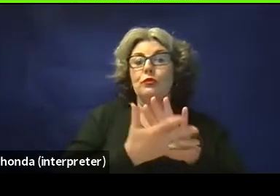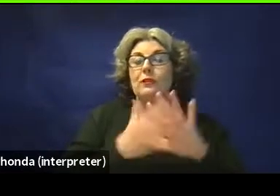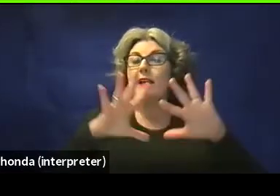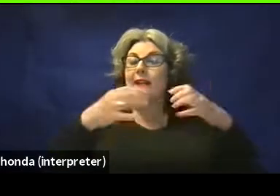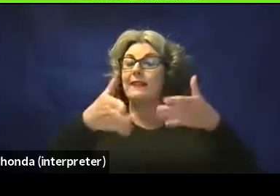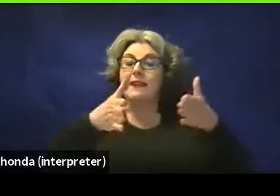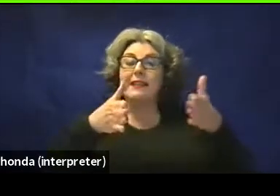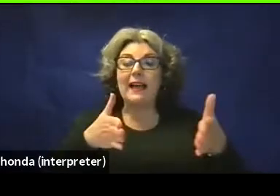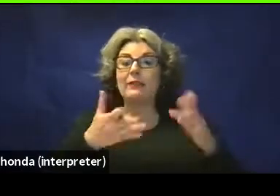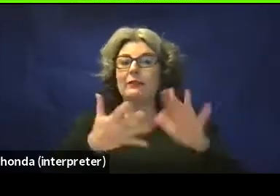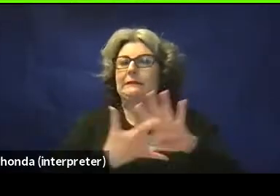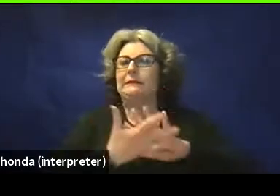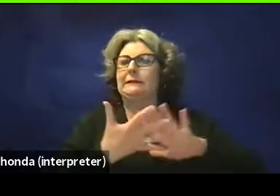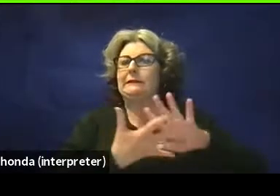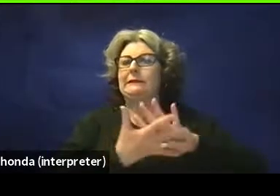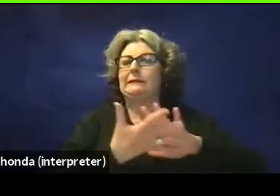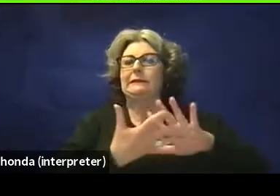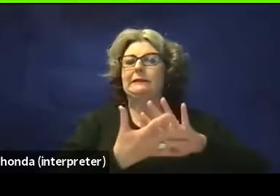classrooms,